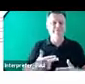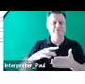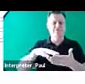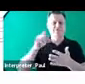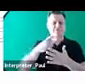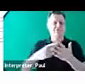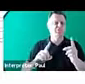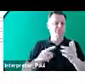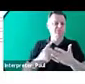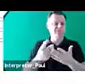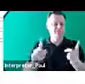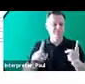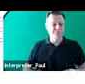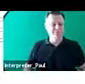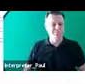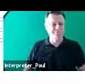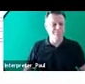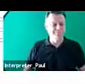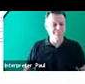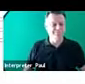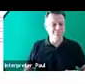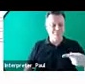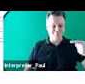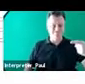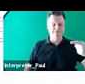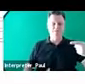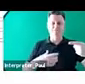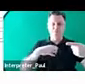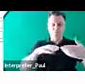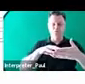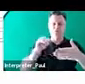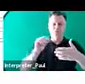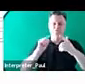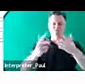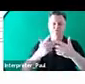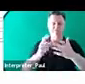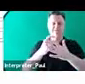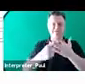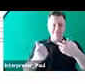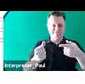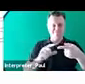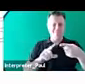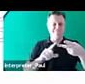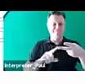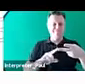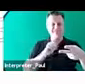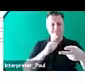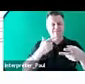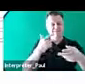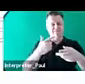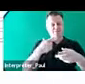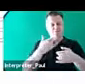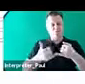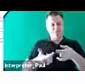Well, we know that an increasing number of students at university have a disability. And we know that they find it harder to find